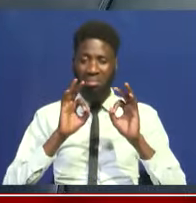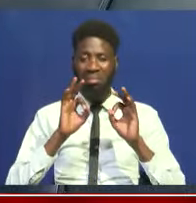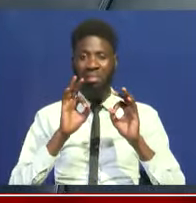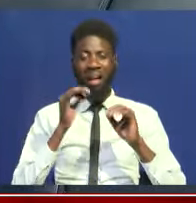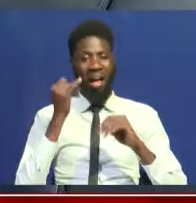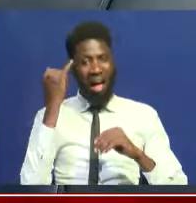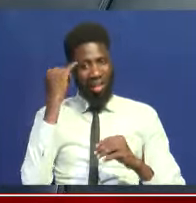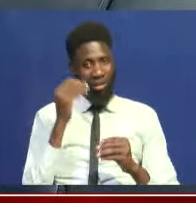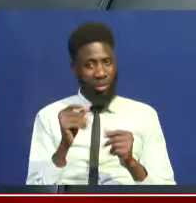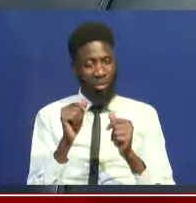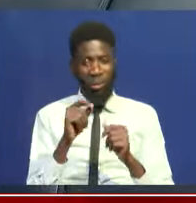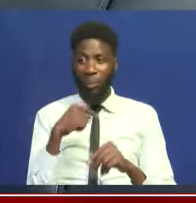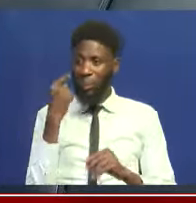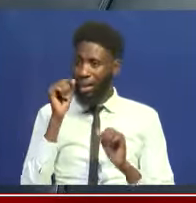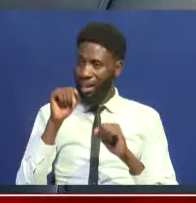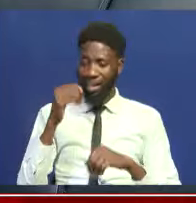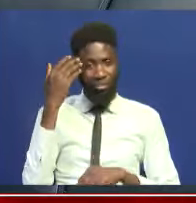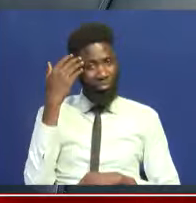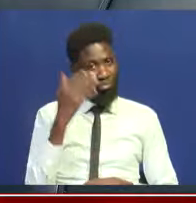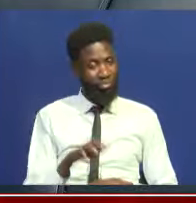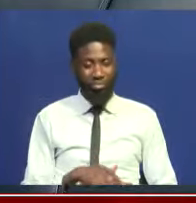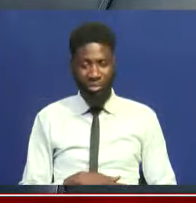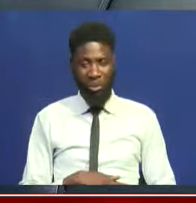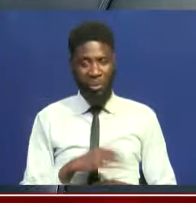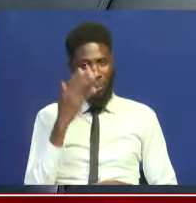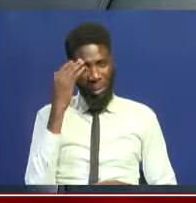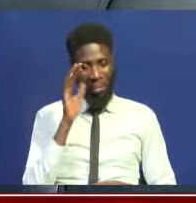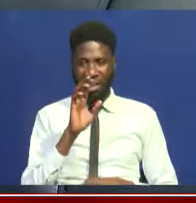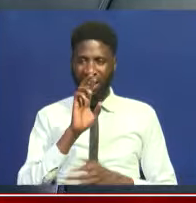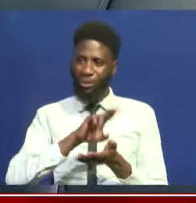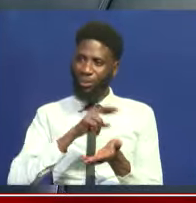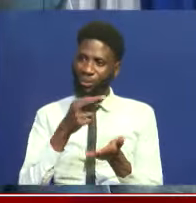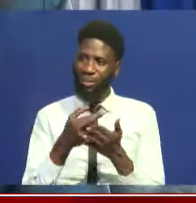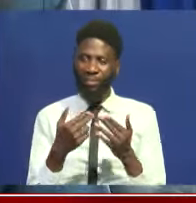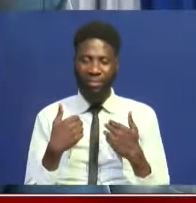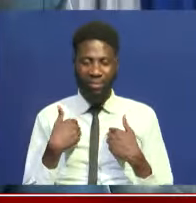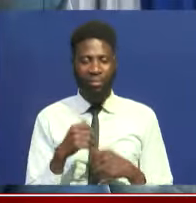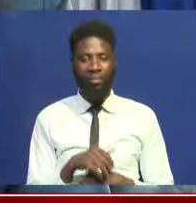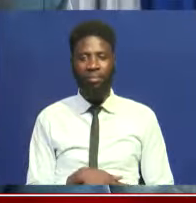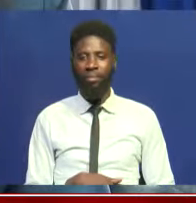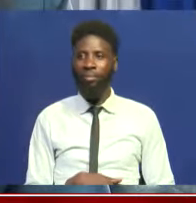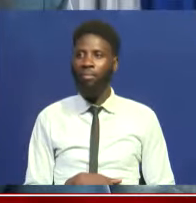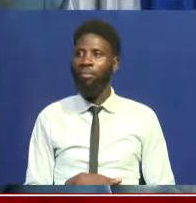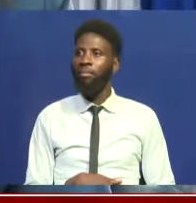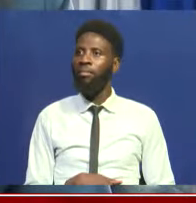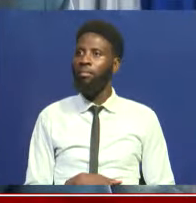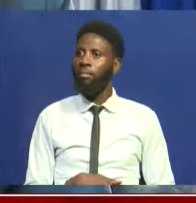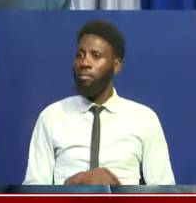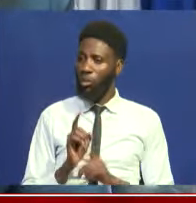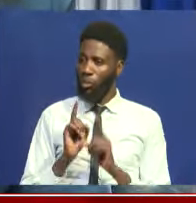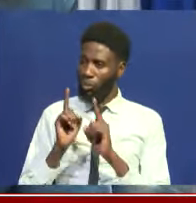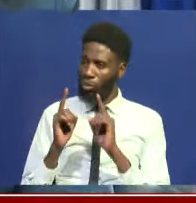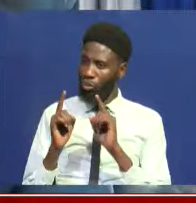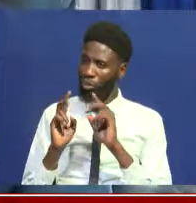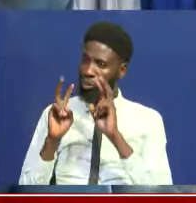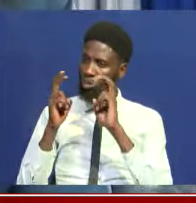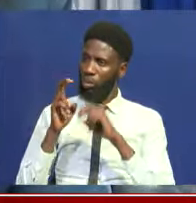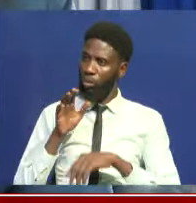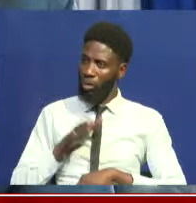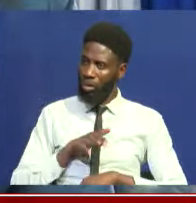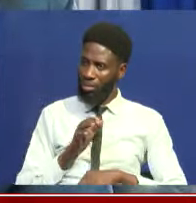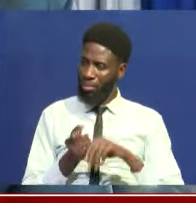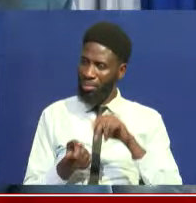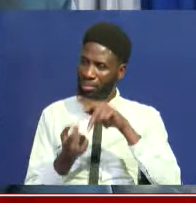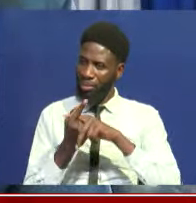know who can with that sort of raw power and those sort of resources. Mm-hmm. And speaking of women, I mean, they're coming up with all